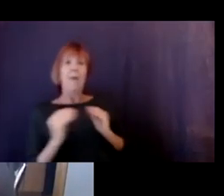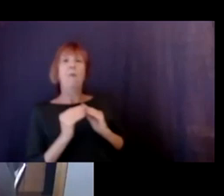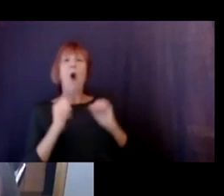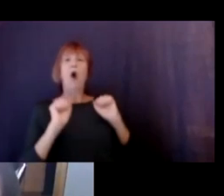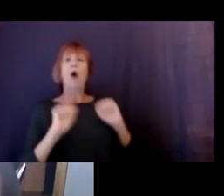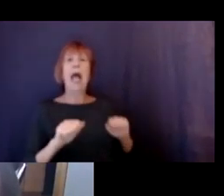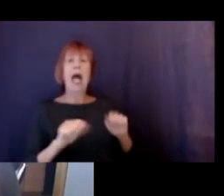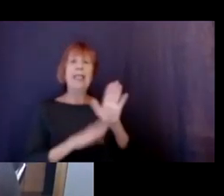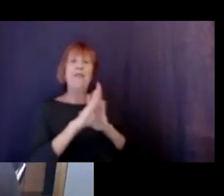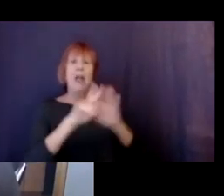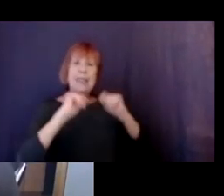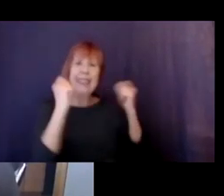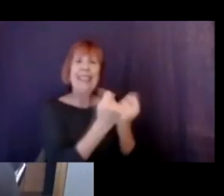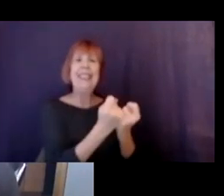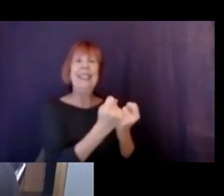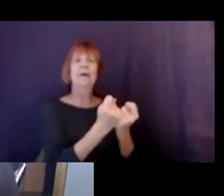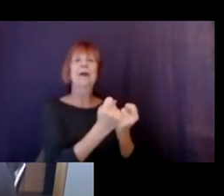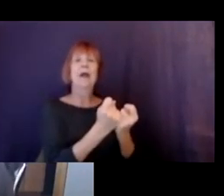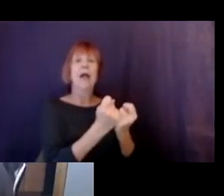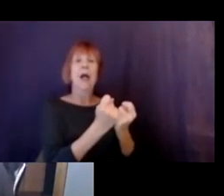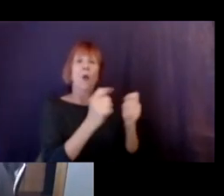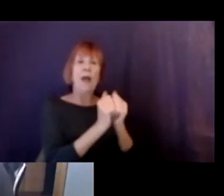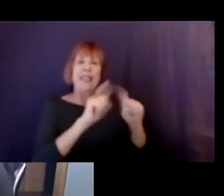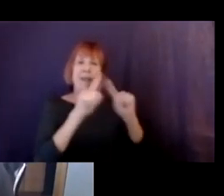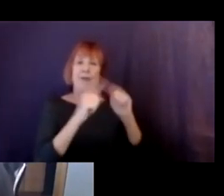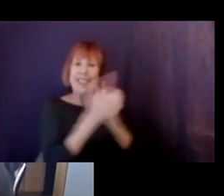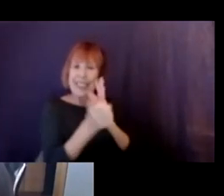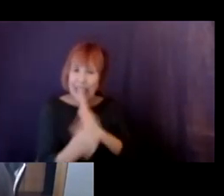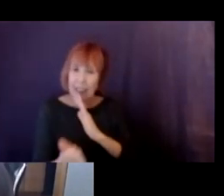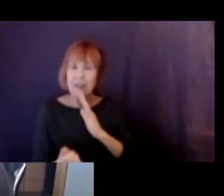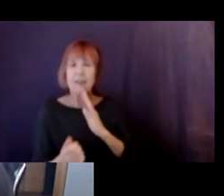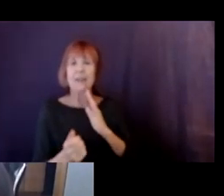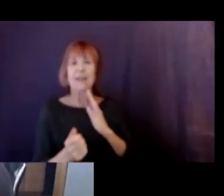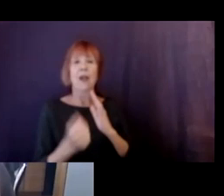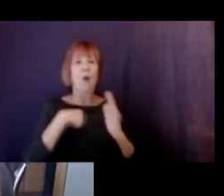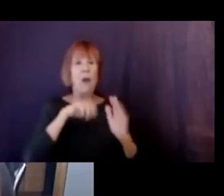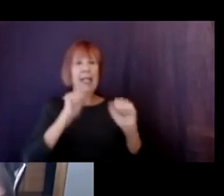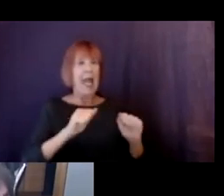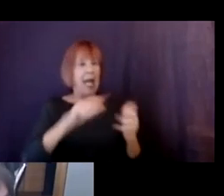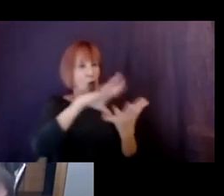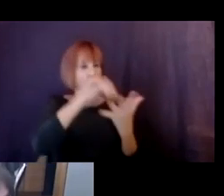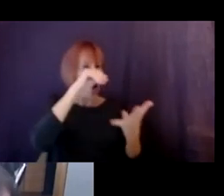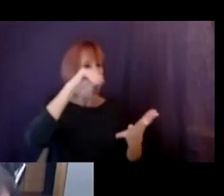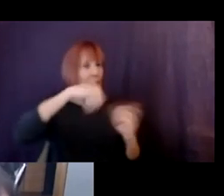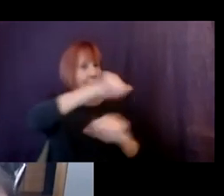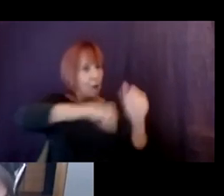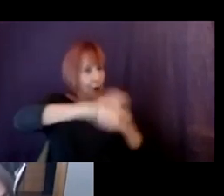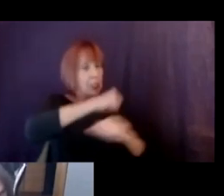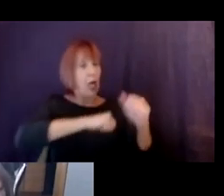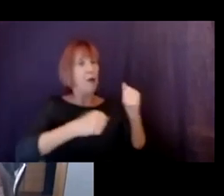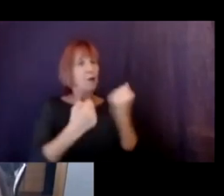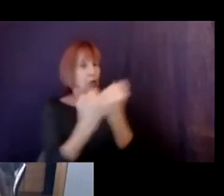do different aspects of the job, the more we learn from each other. And, you know,